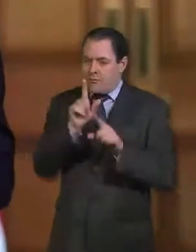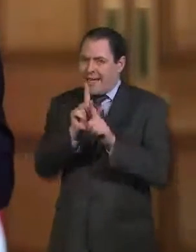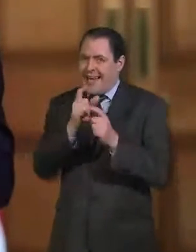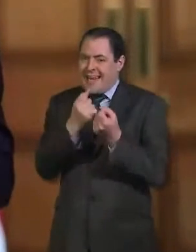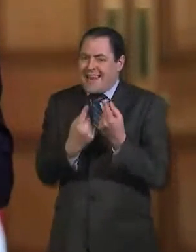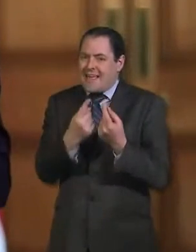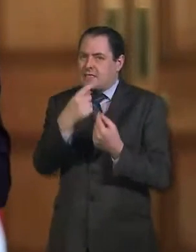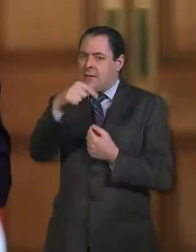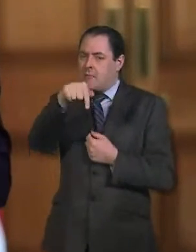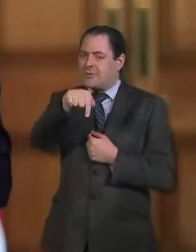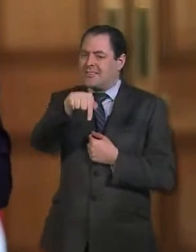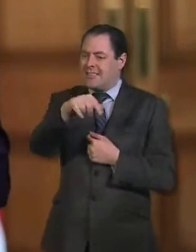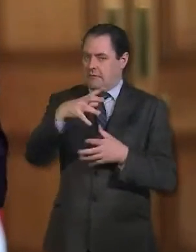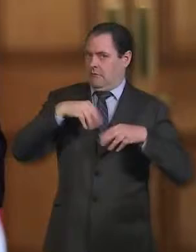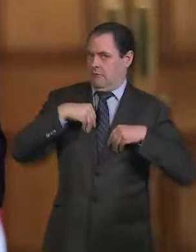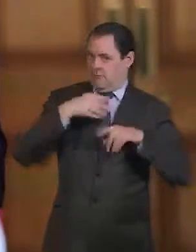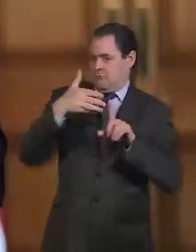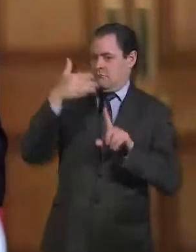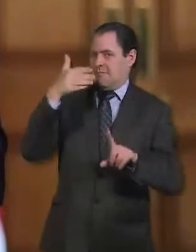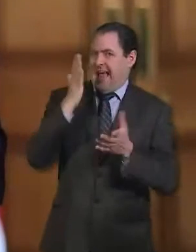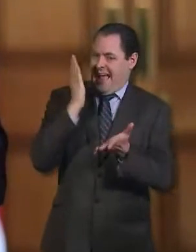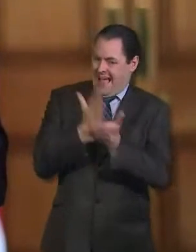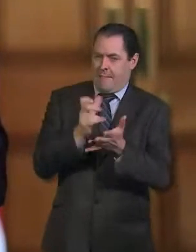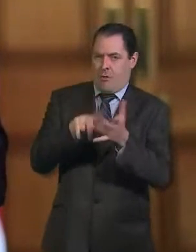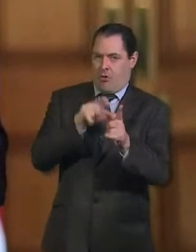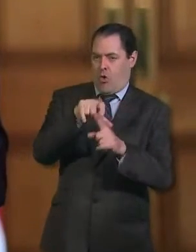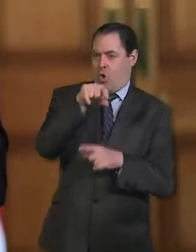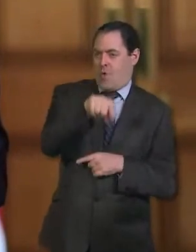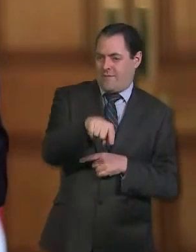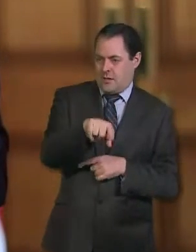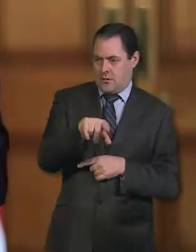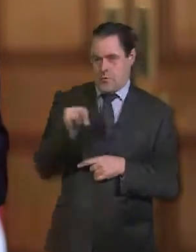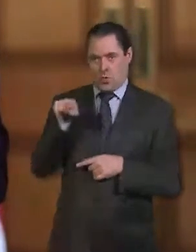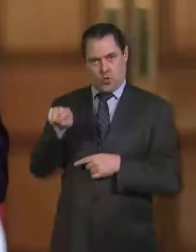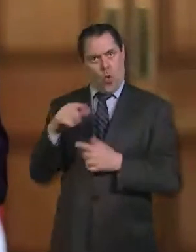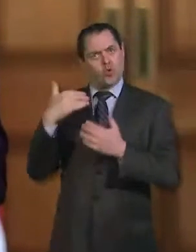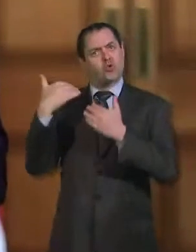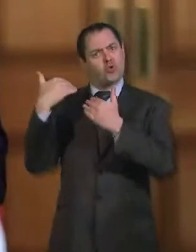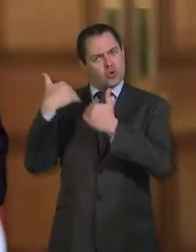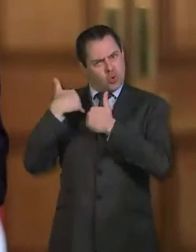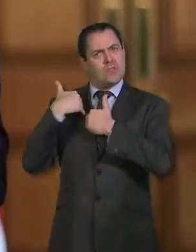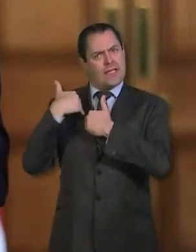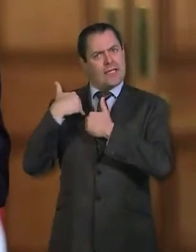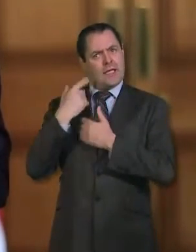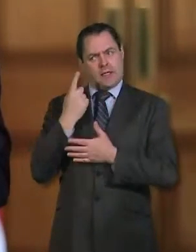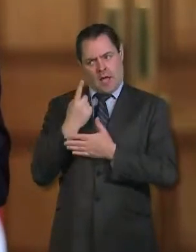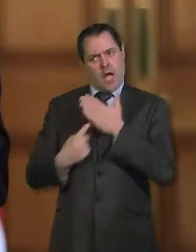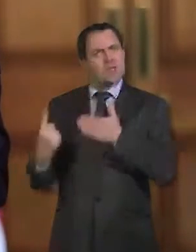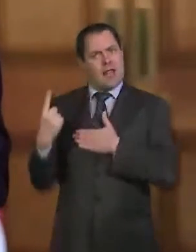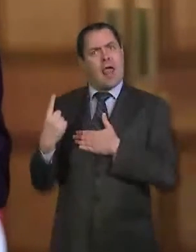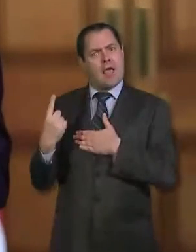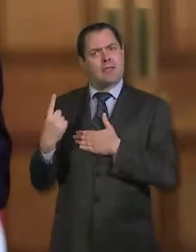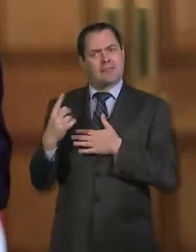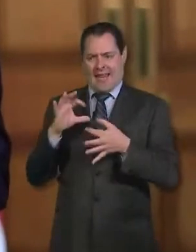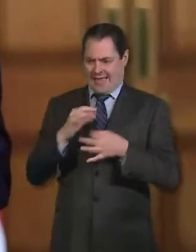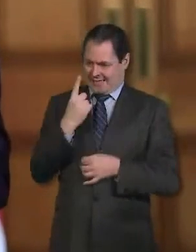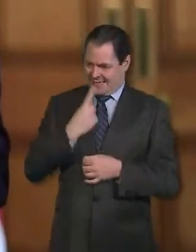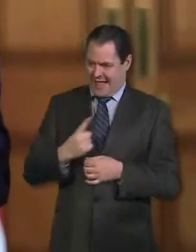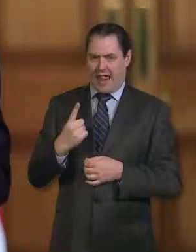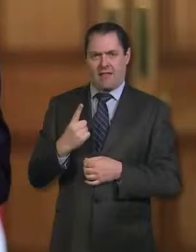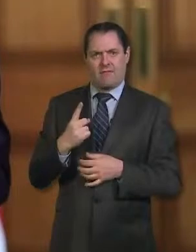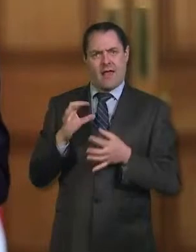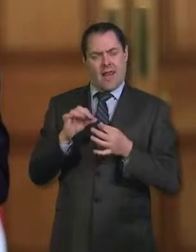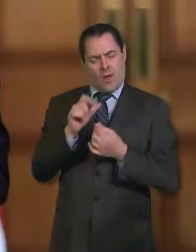then it's your civic duty to then self-isolate for yourself, for your community, for your